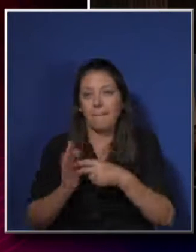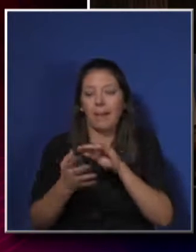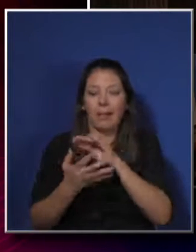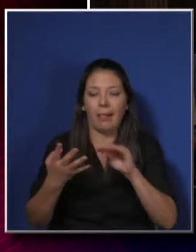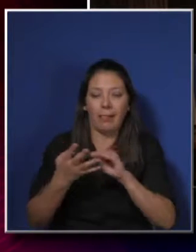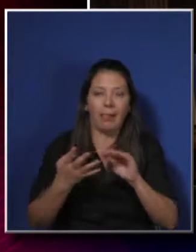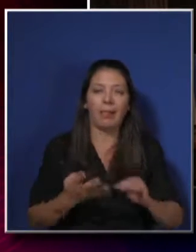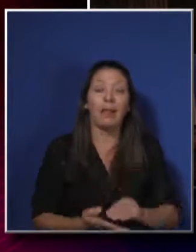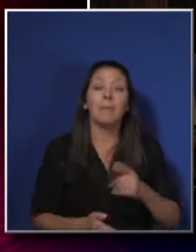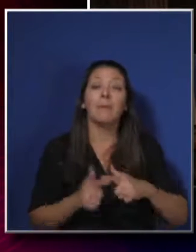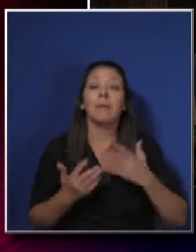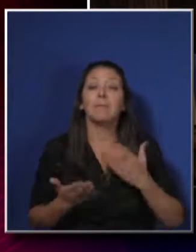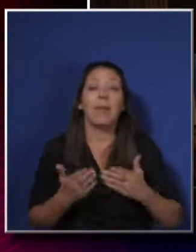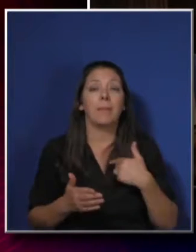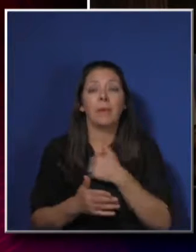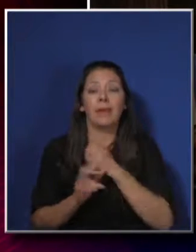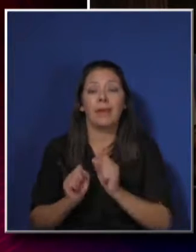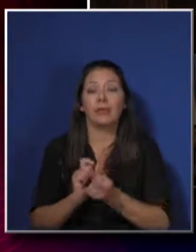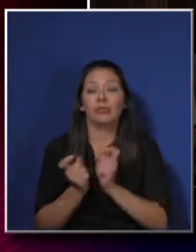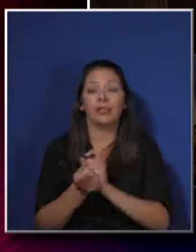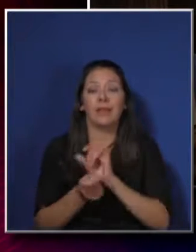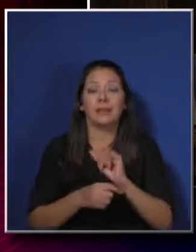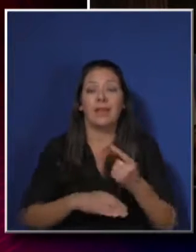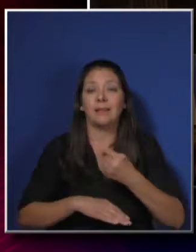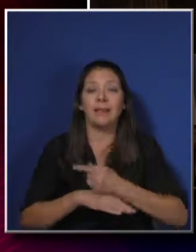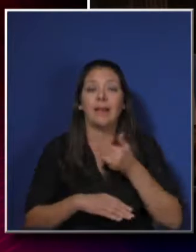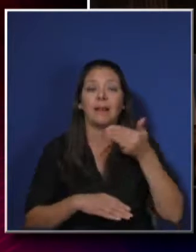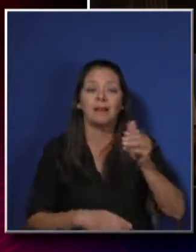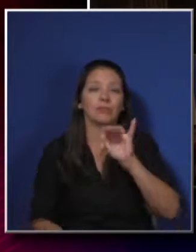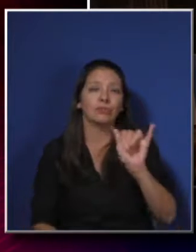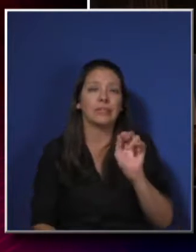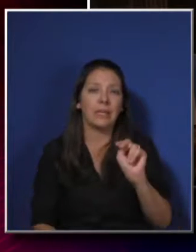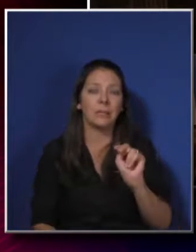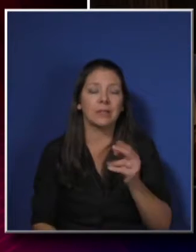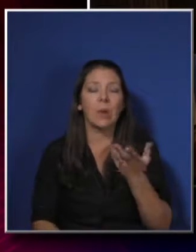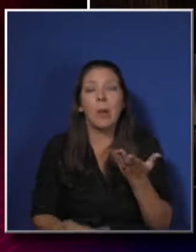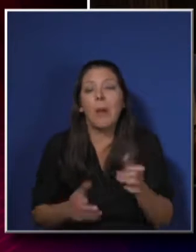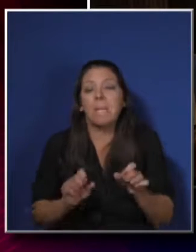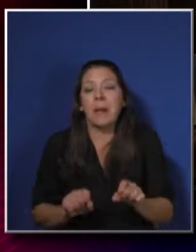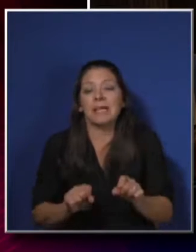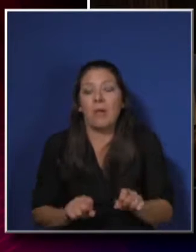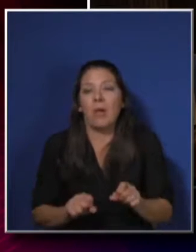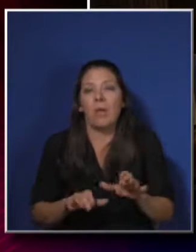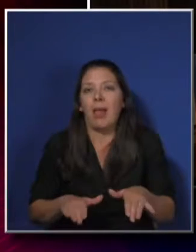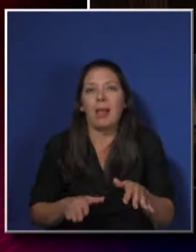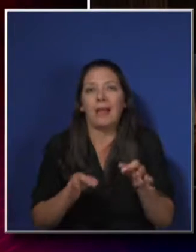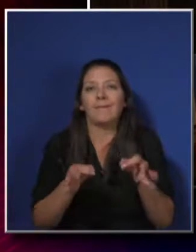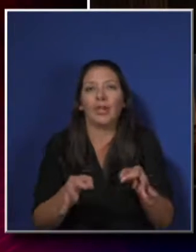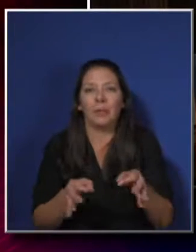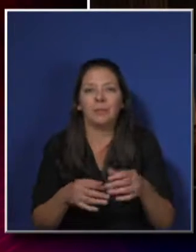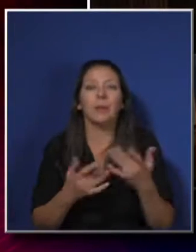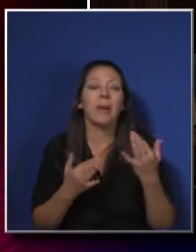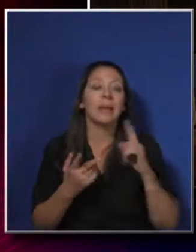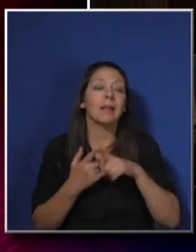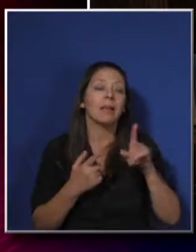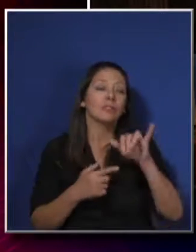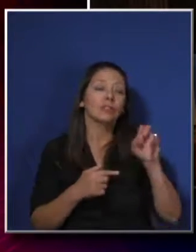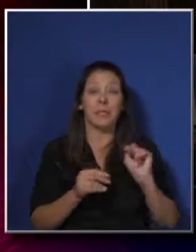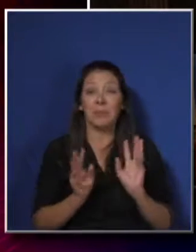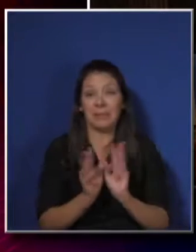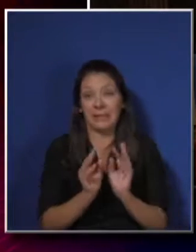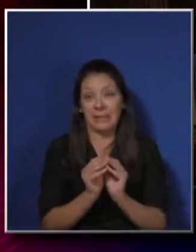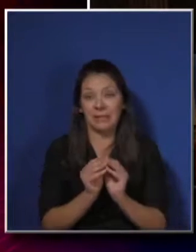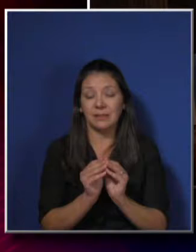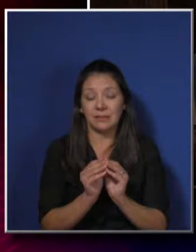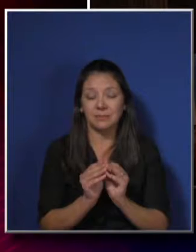in January, but. So from a tentative standpoint. Right. Yeah, right. You gotta go to the January meeting. Does